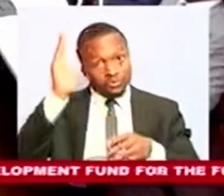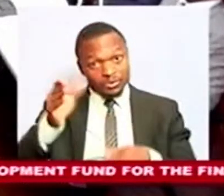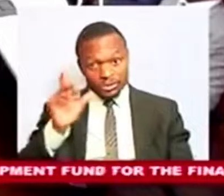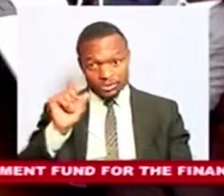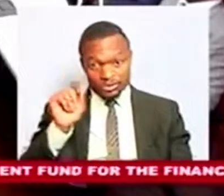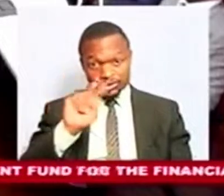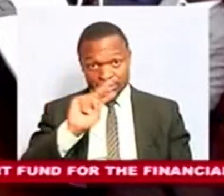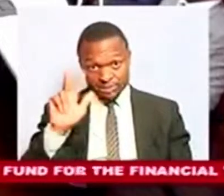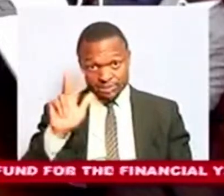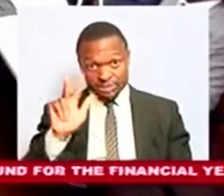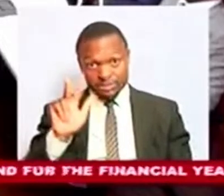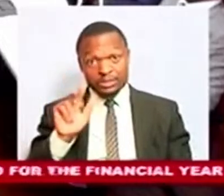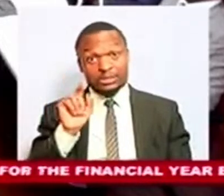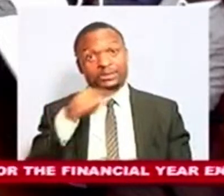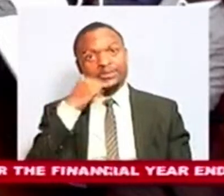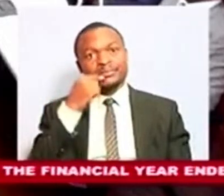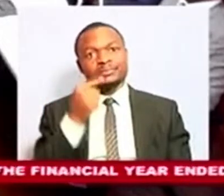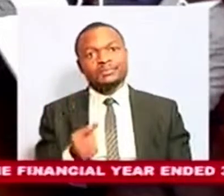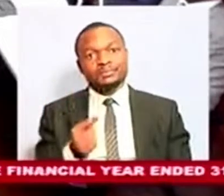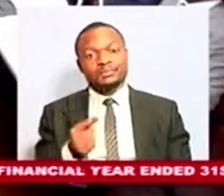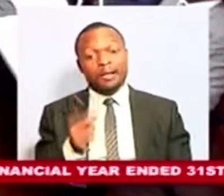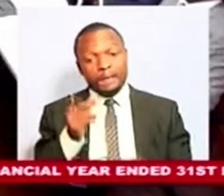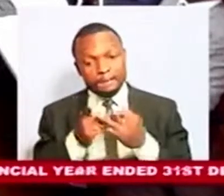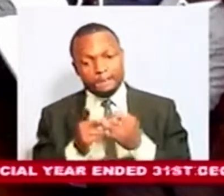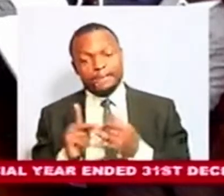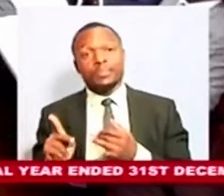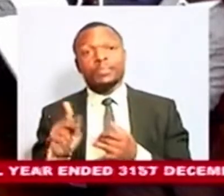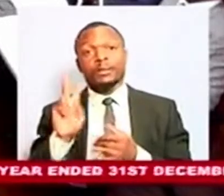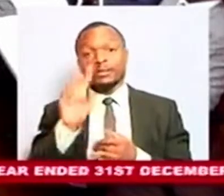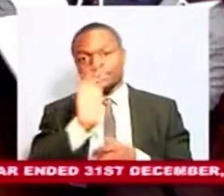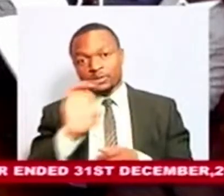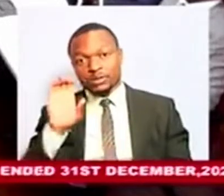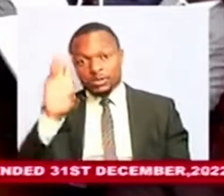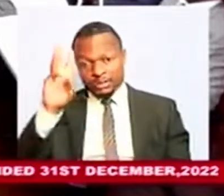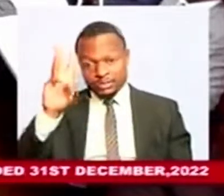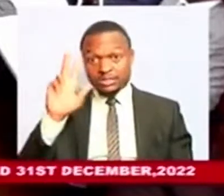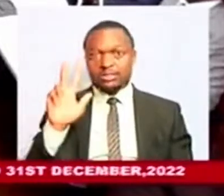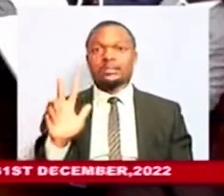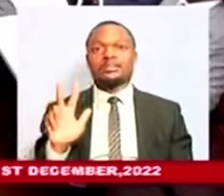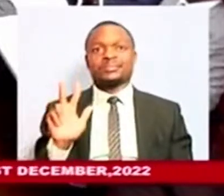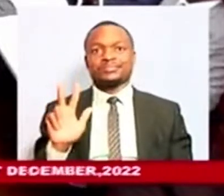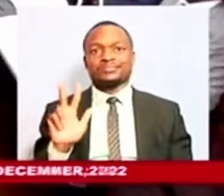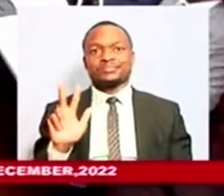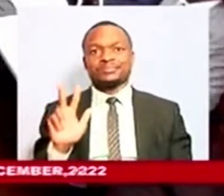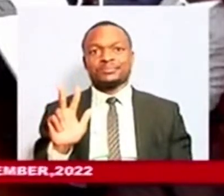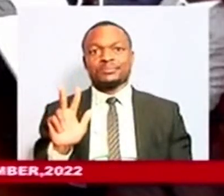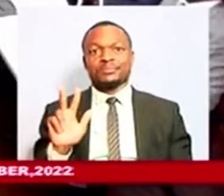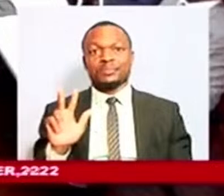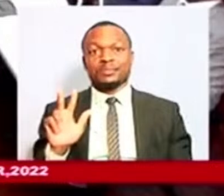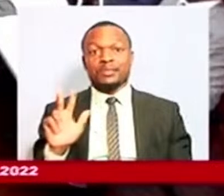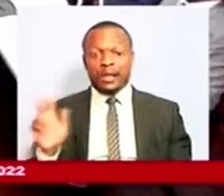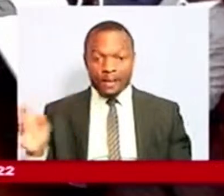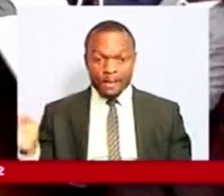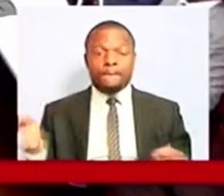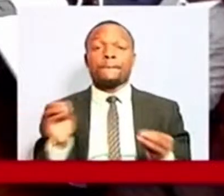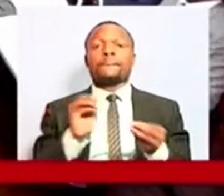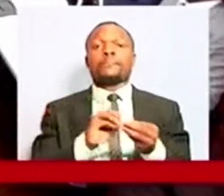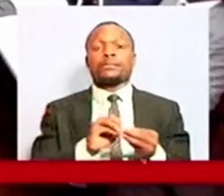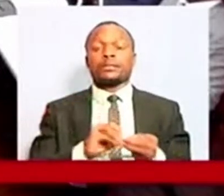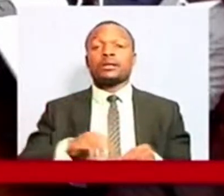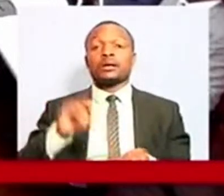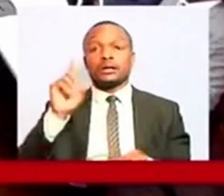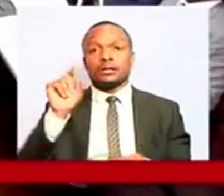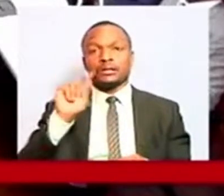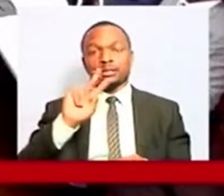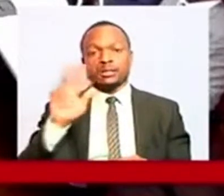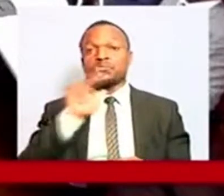Yes. So in short, you are saying part of 263 and the 2023 has not been disbursed to